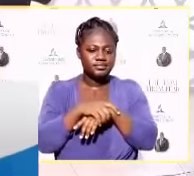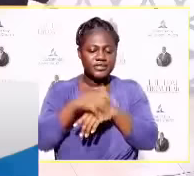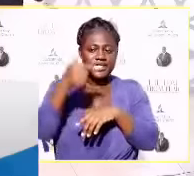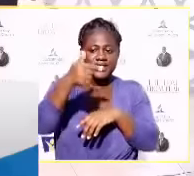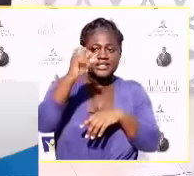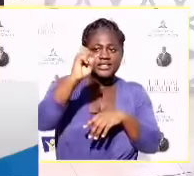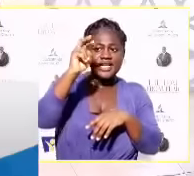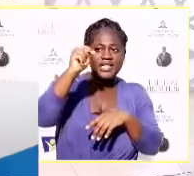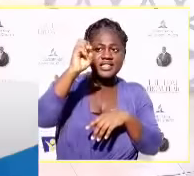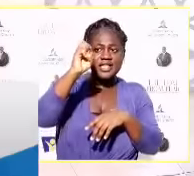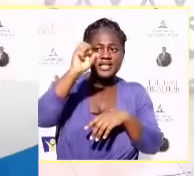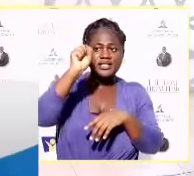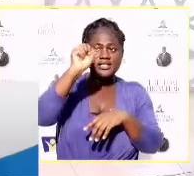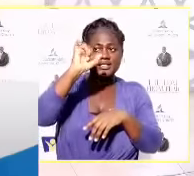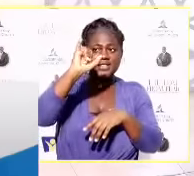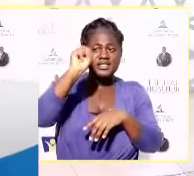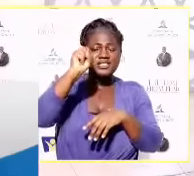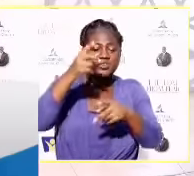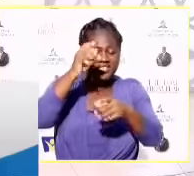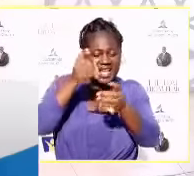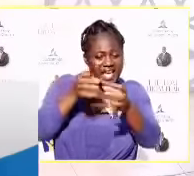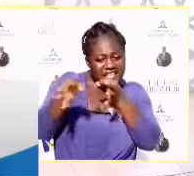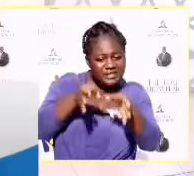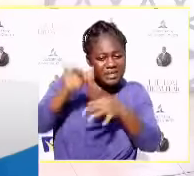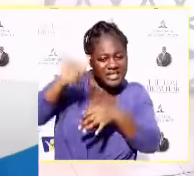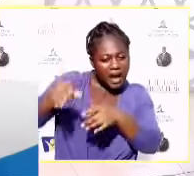Genesis describes that world as wicked.